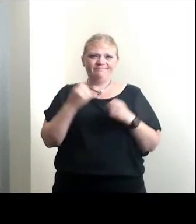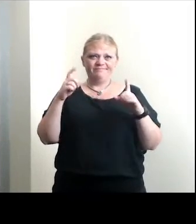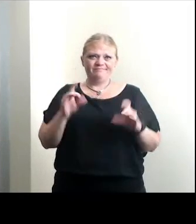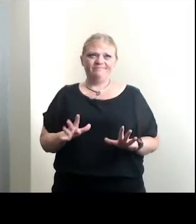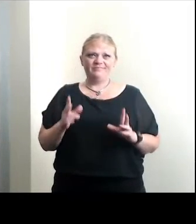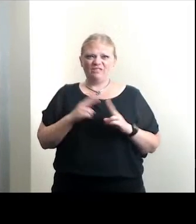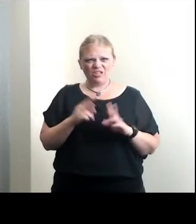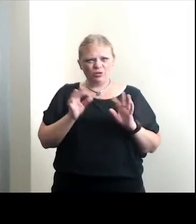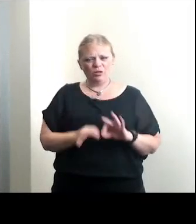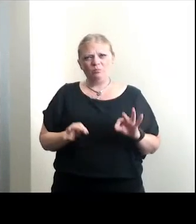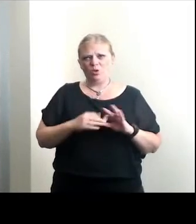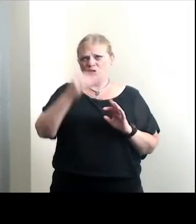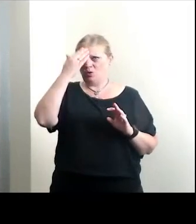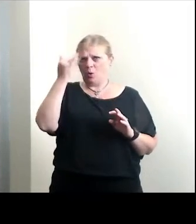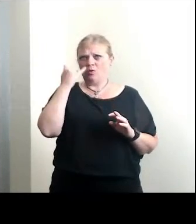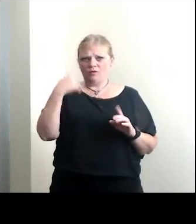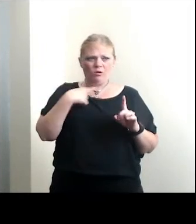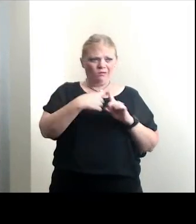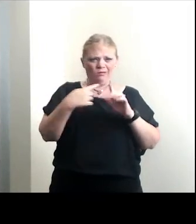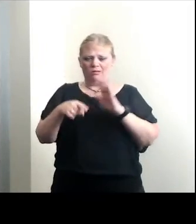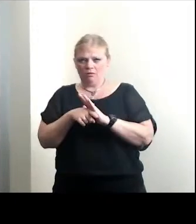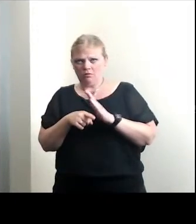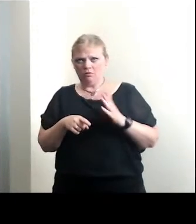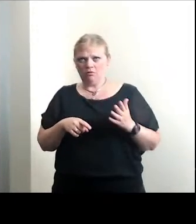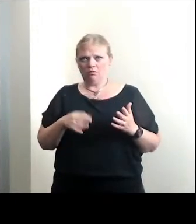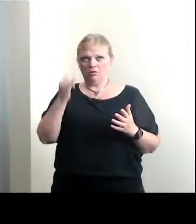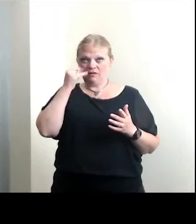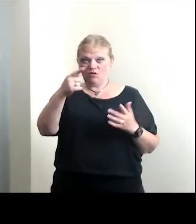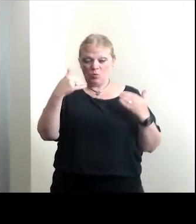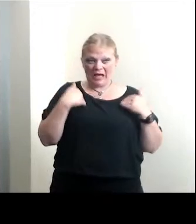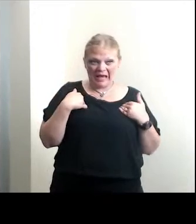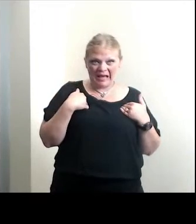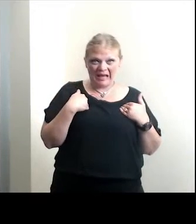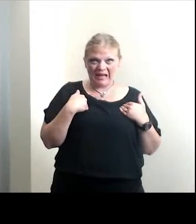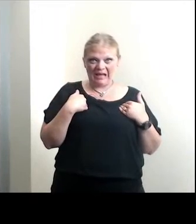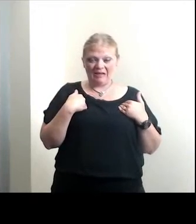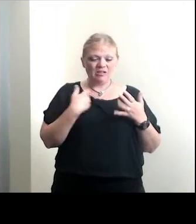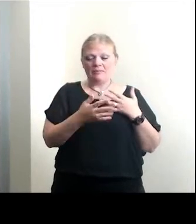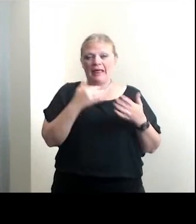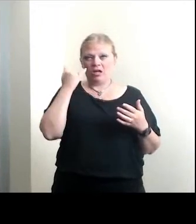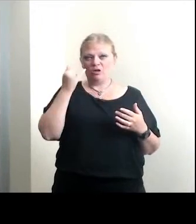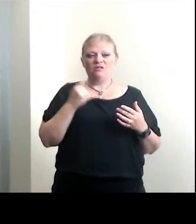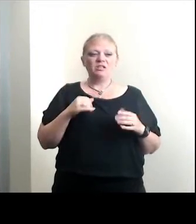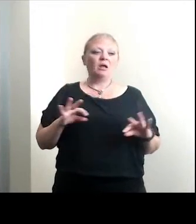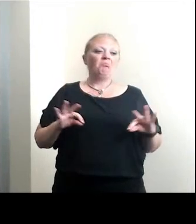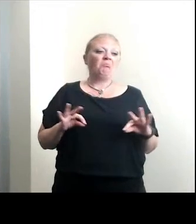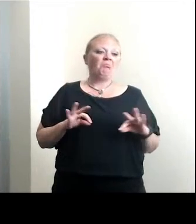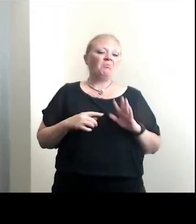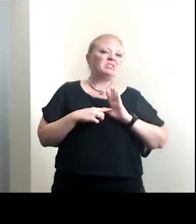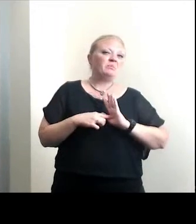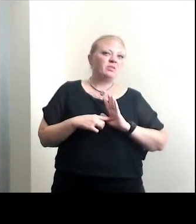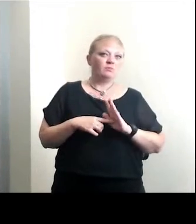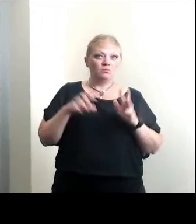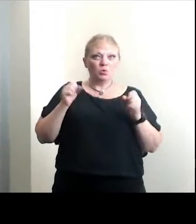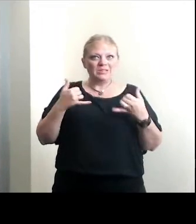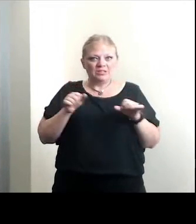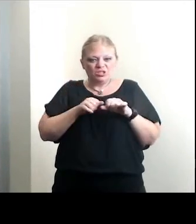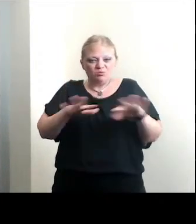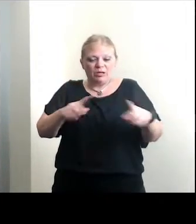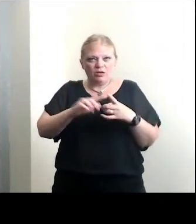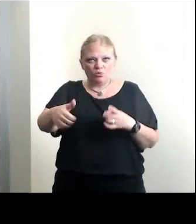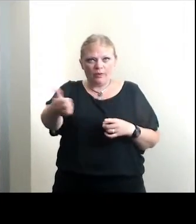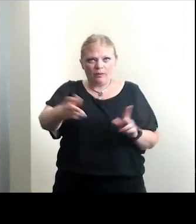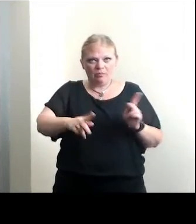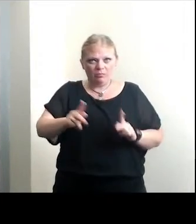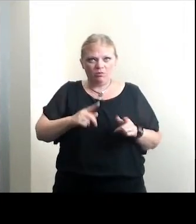very important that you know if you have COVID-19 or not, because if you have it, even if you have mild symptoms, you may be able to spread it to others. And